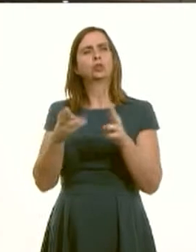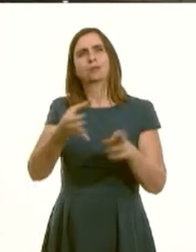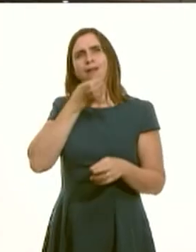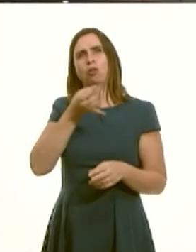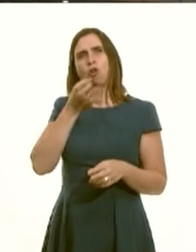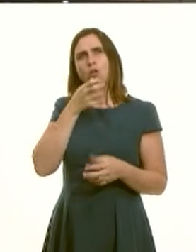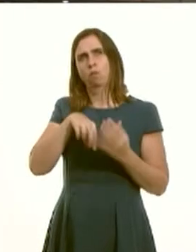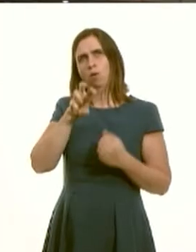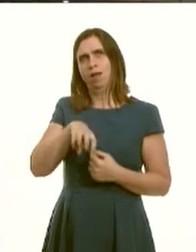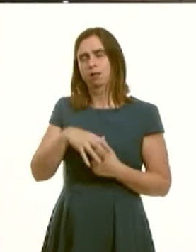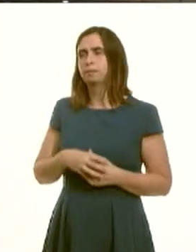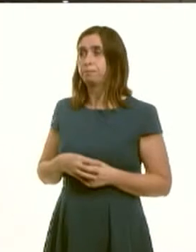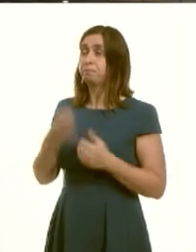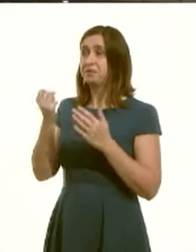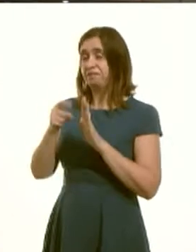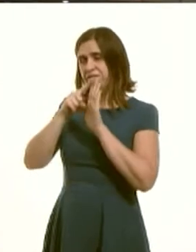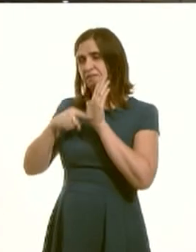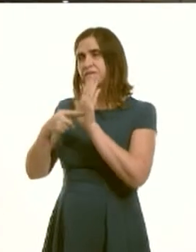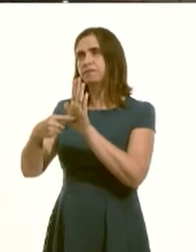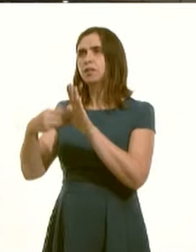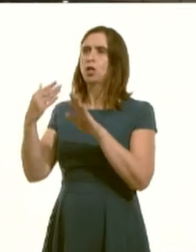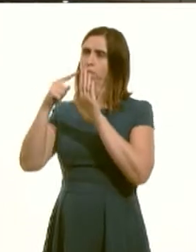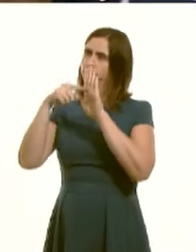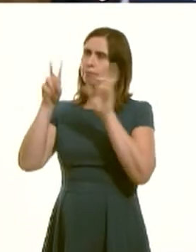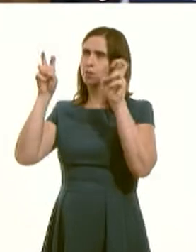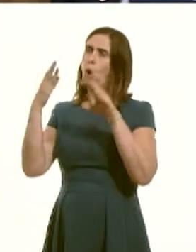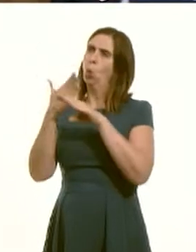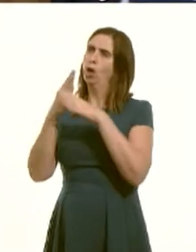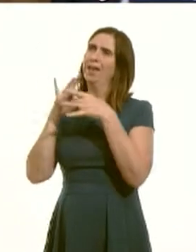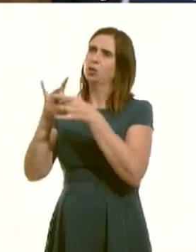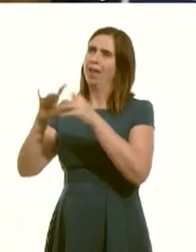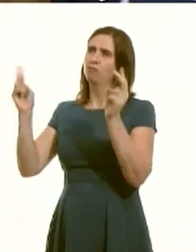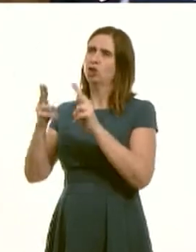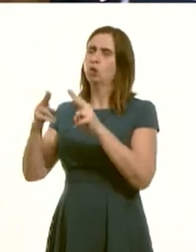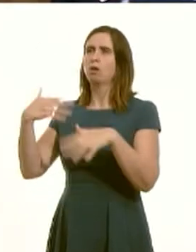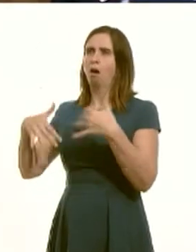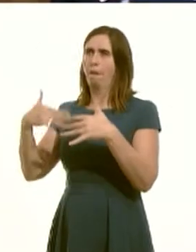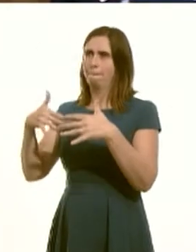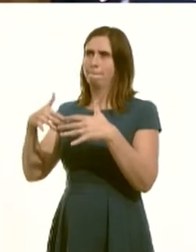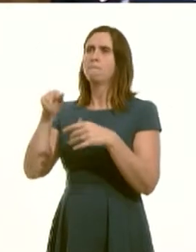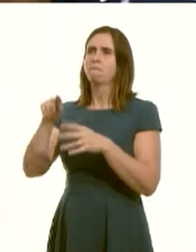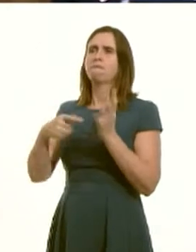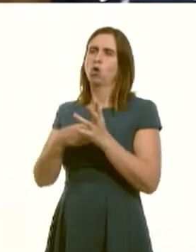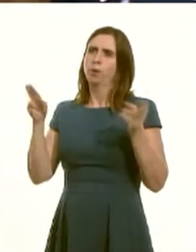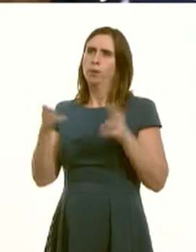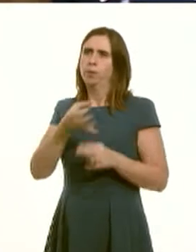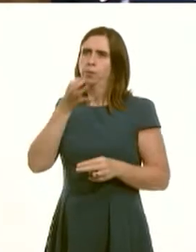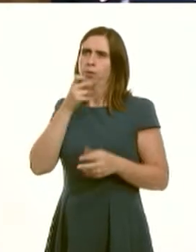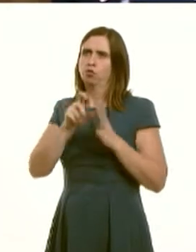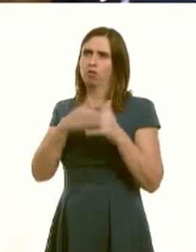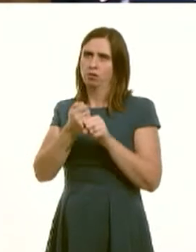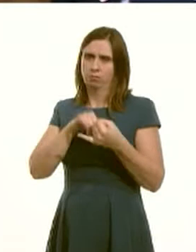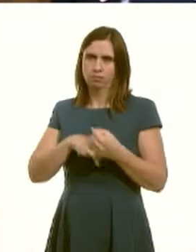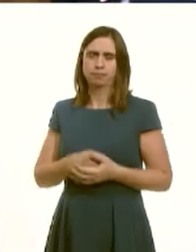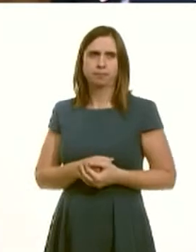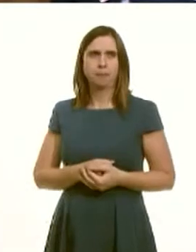range of measures and they are set out in Working Together to Reduce Harm, which is our strategy for reducing substance misuse.